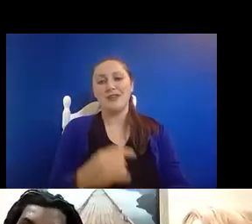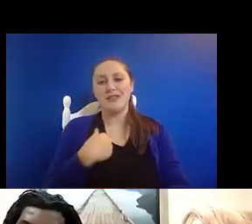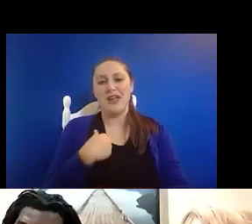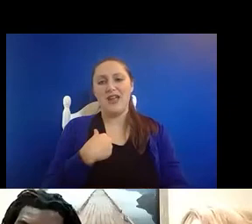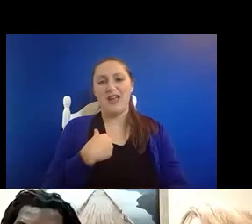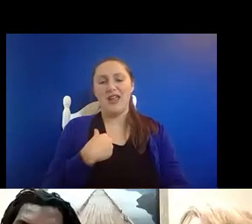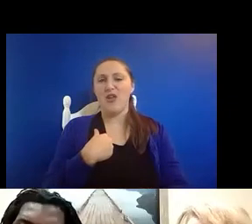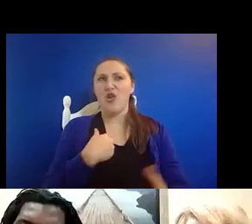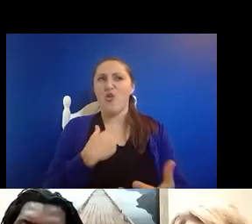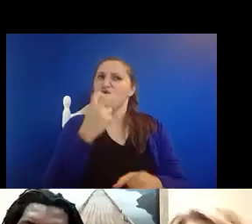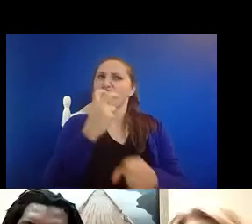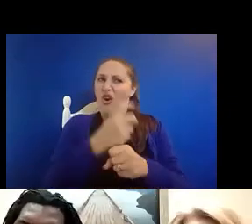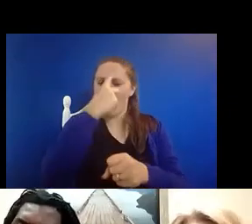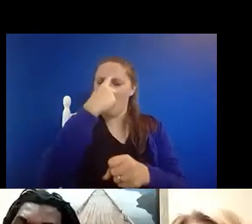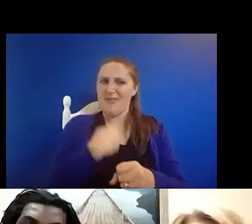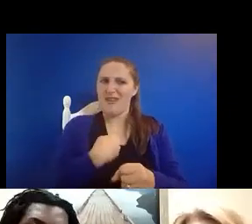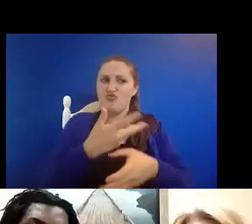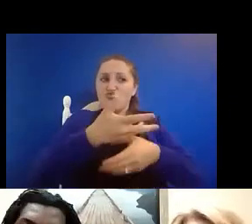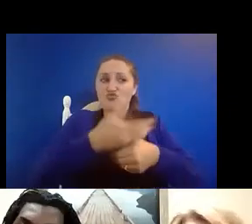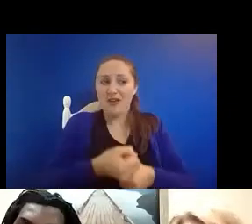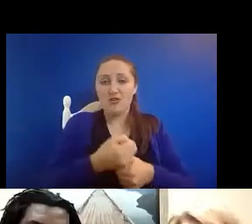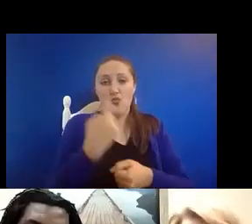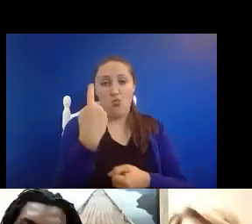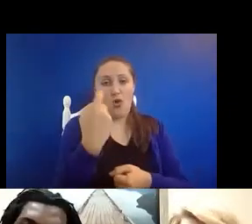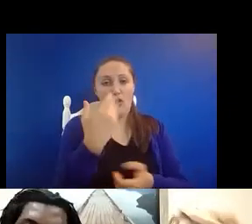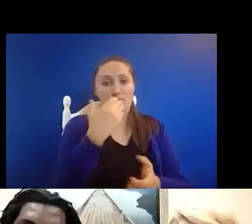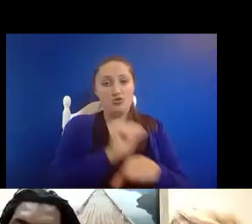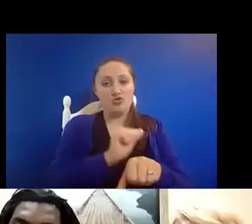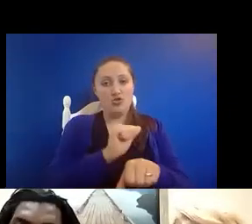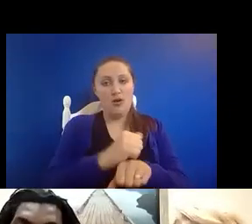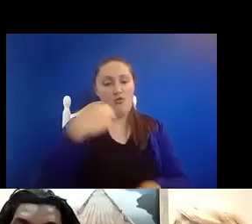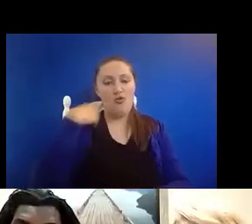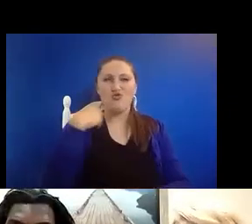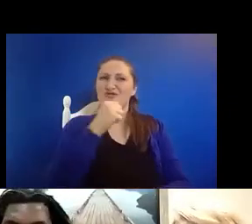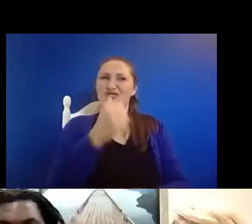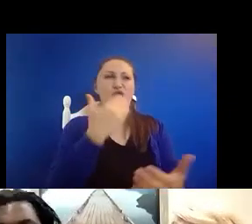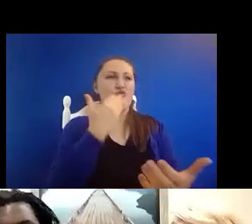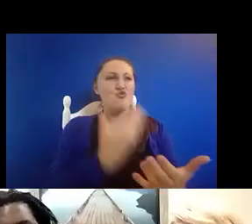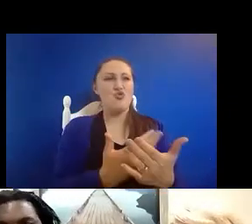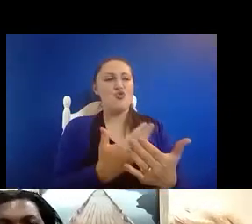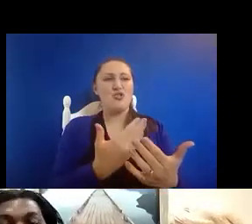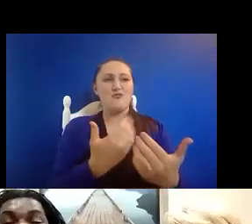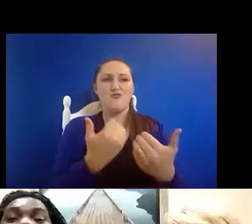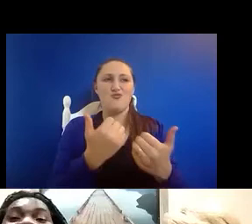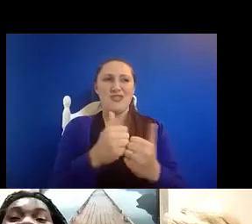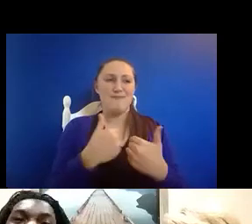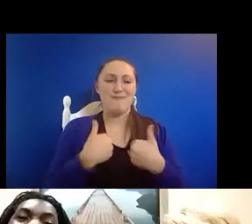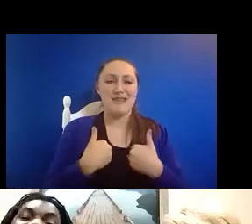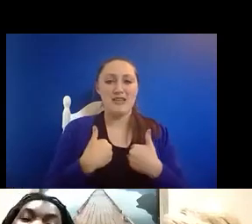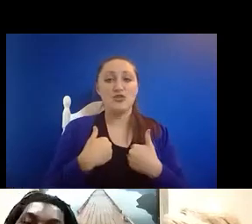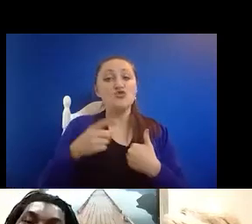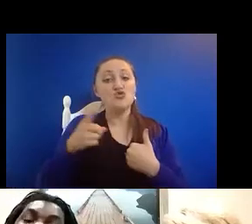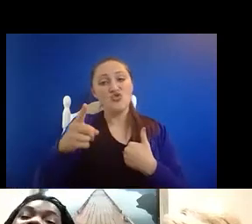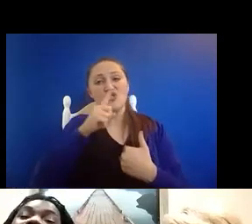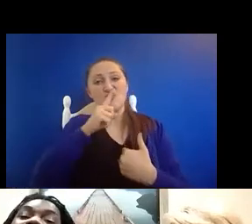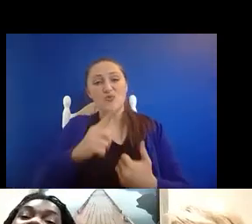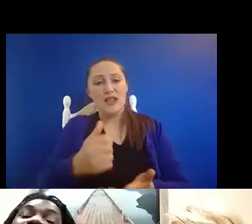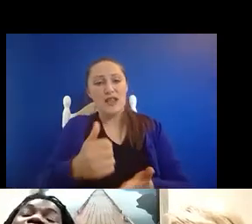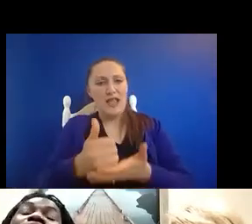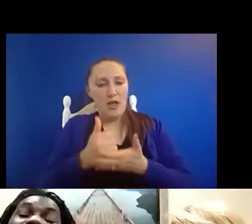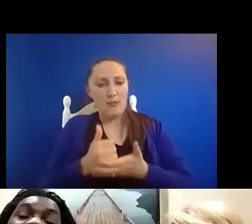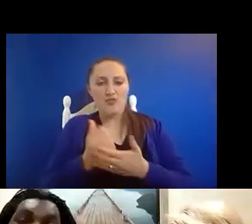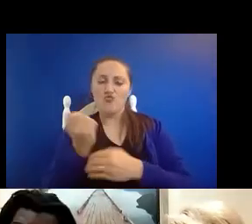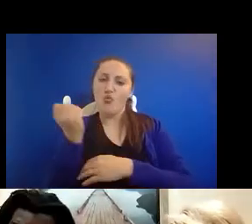to trust, because I had one job coach wasn't good with me, and she's the really helped me get my fear to